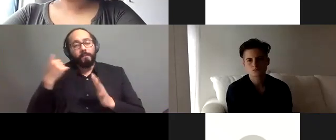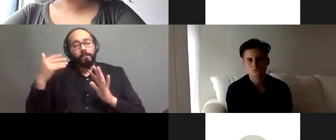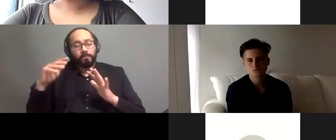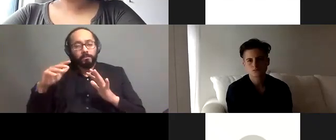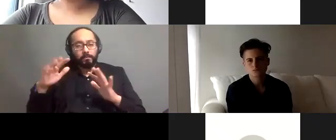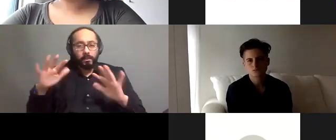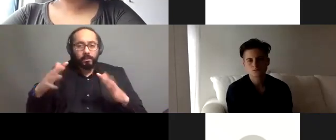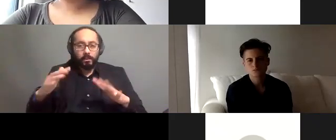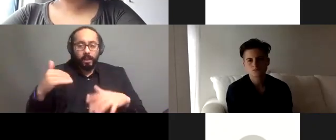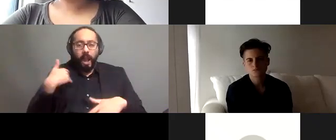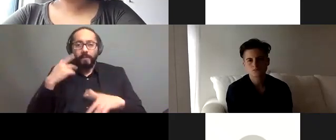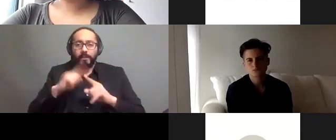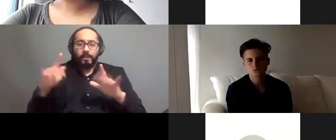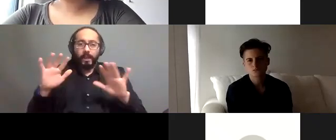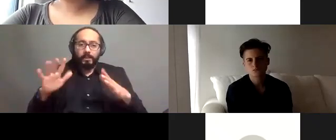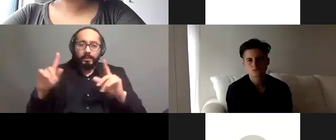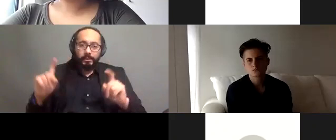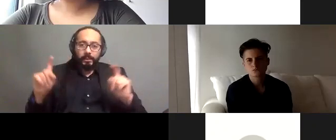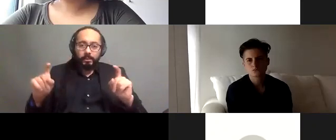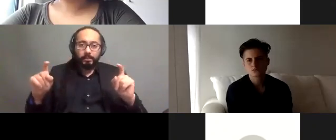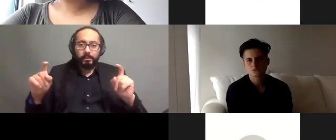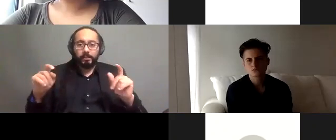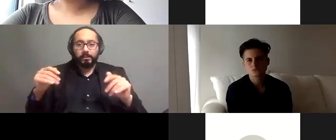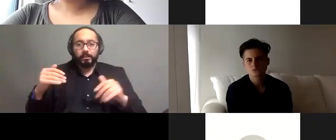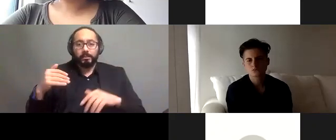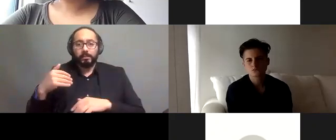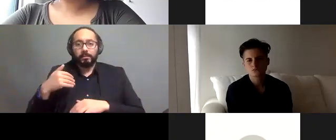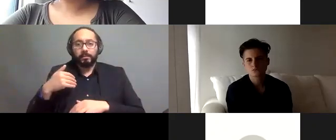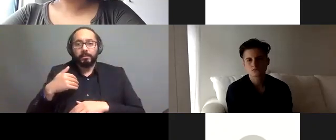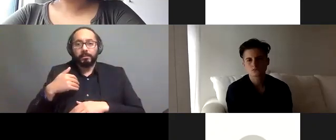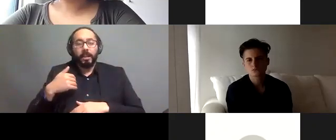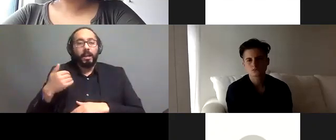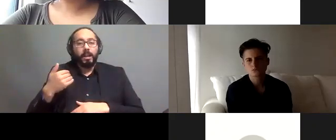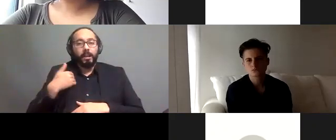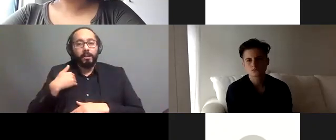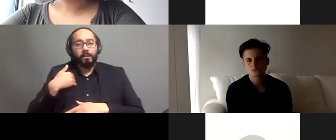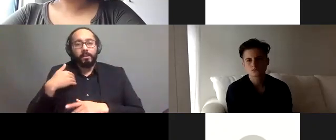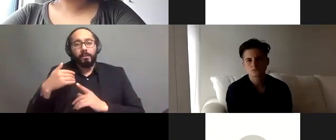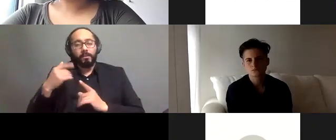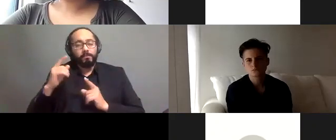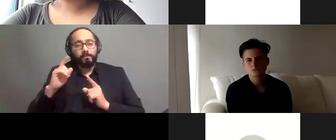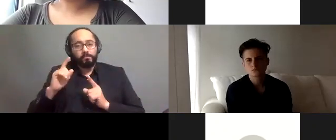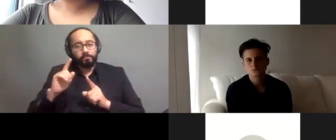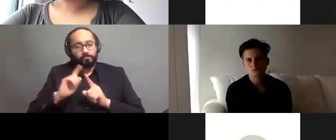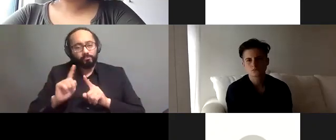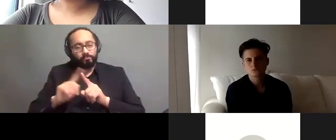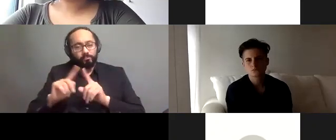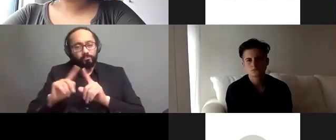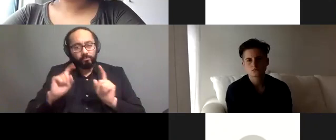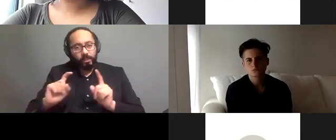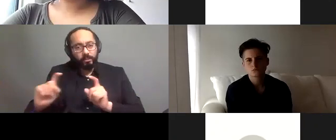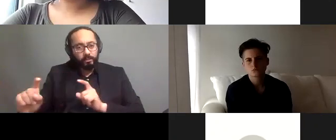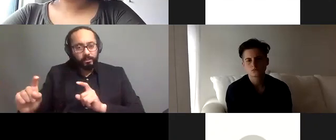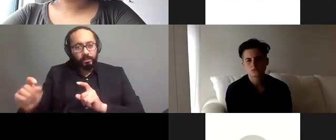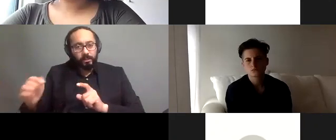anxiety tests available online called GAD-7, ISU-12. And then I just